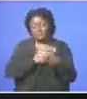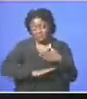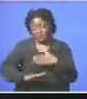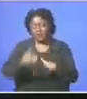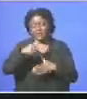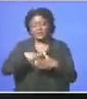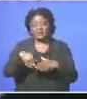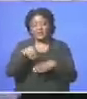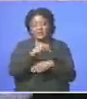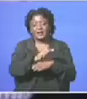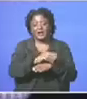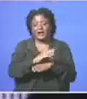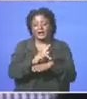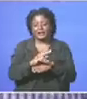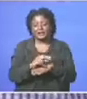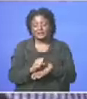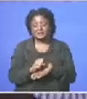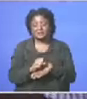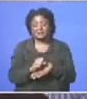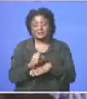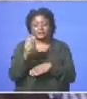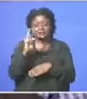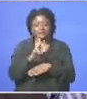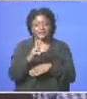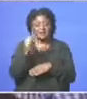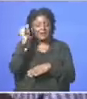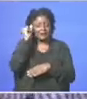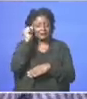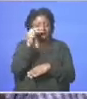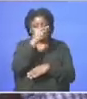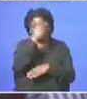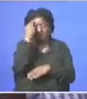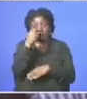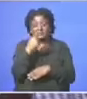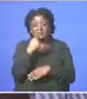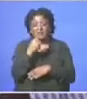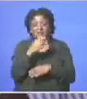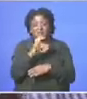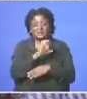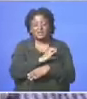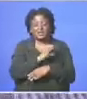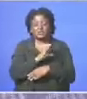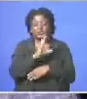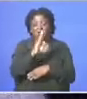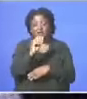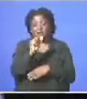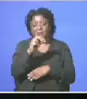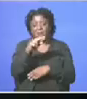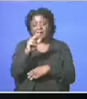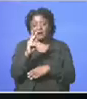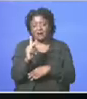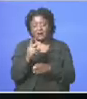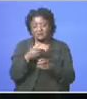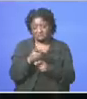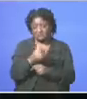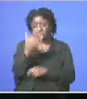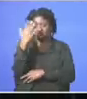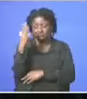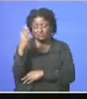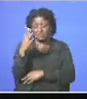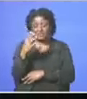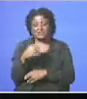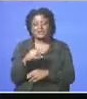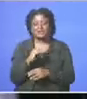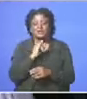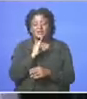says the Cascarilla bark is a multi-million dollar industry that has yet to be untapped. This festival in